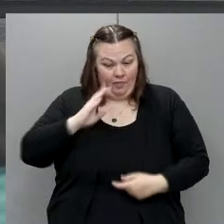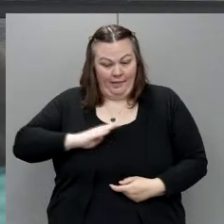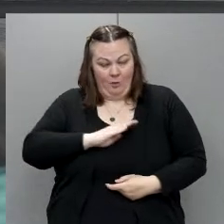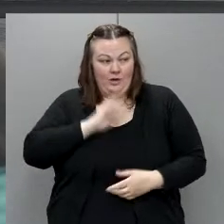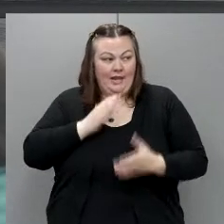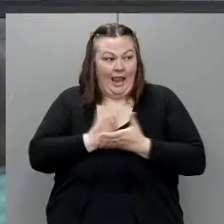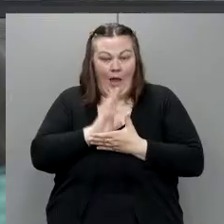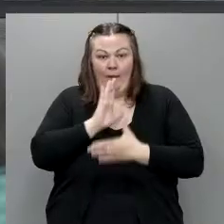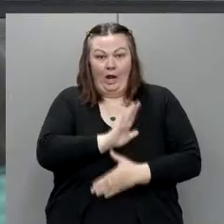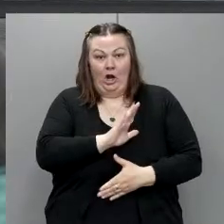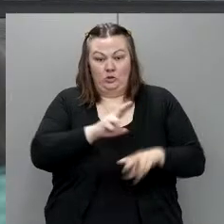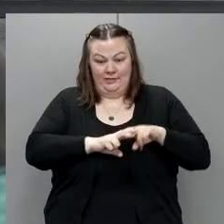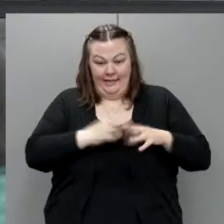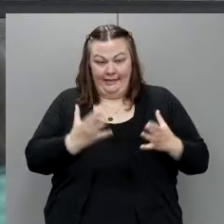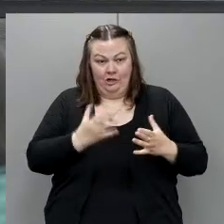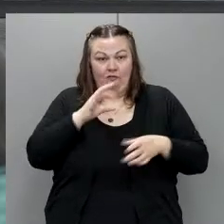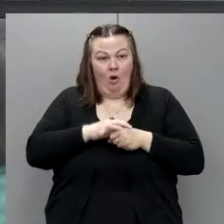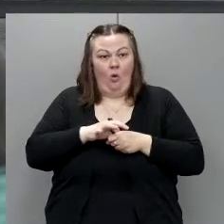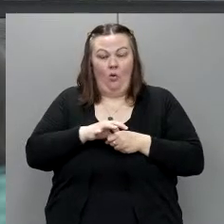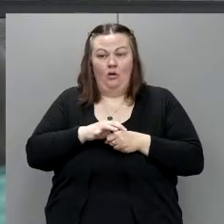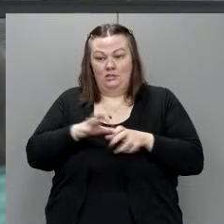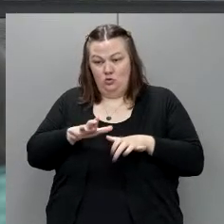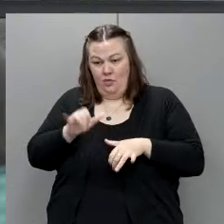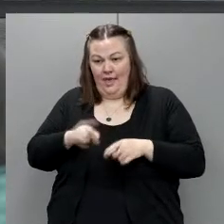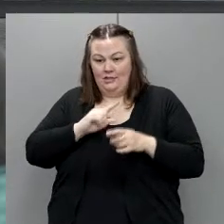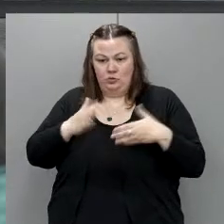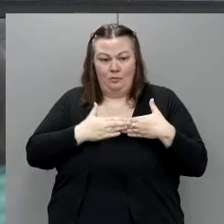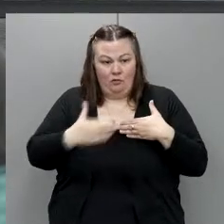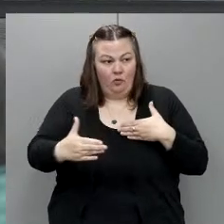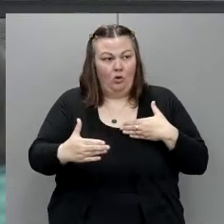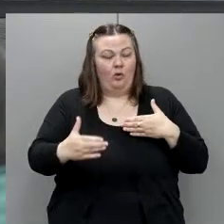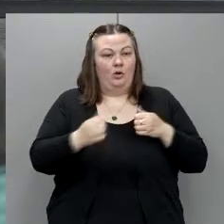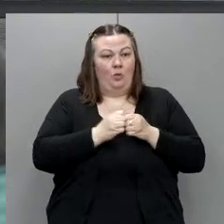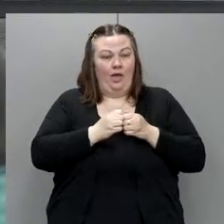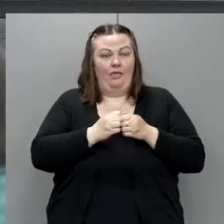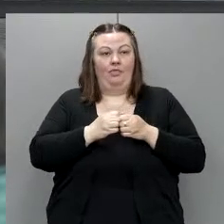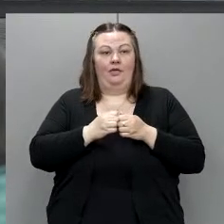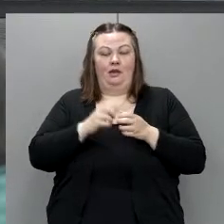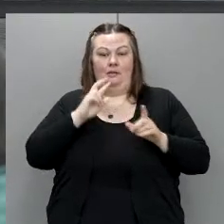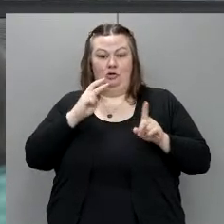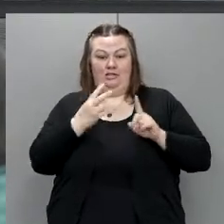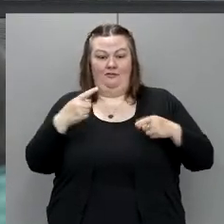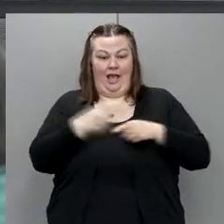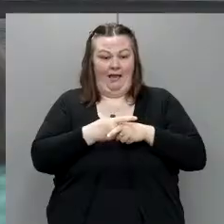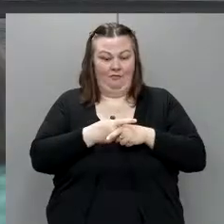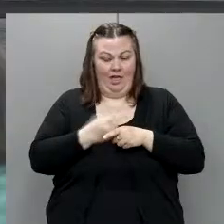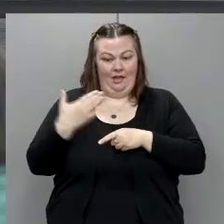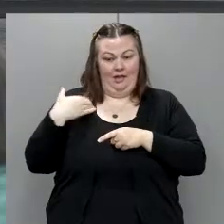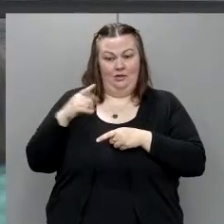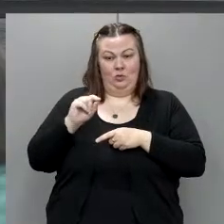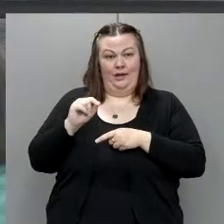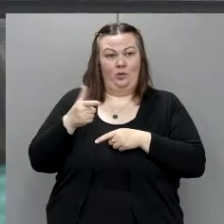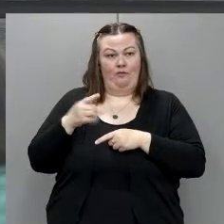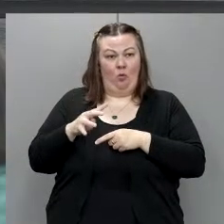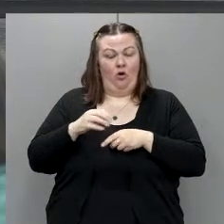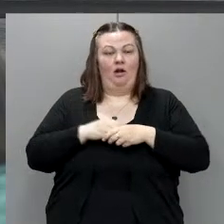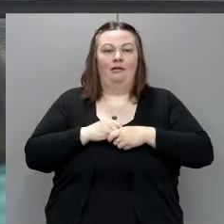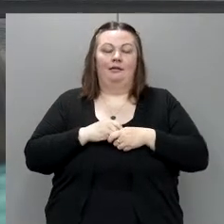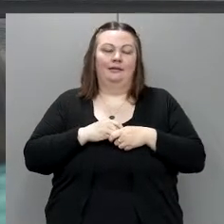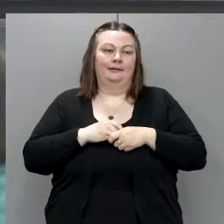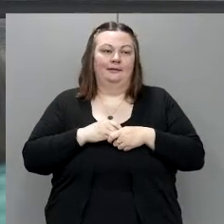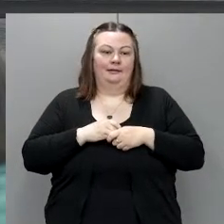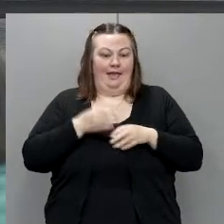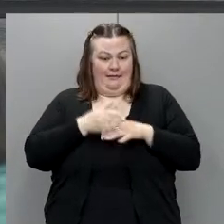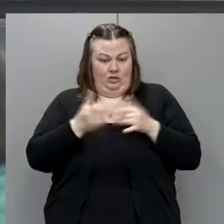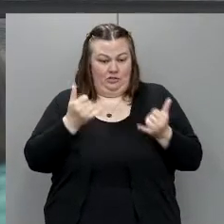is allowing her to do that just as we move forward with a perceived conflict in 2024. Now,